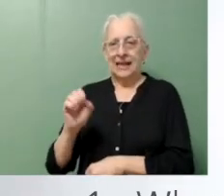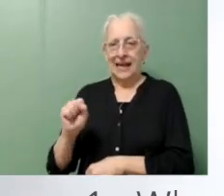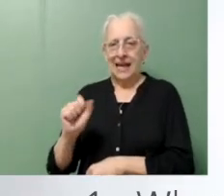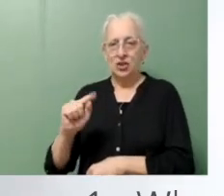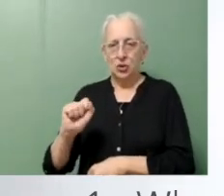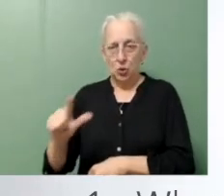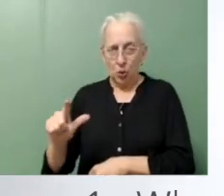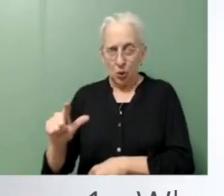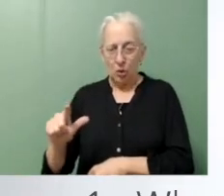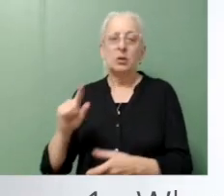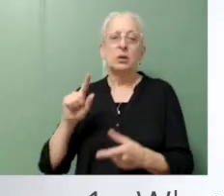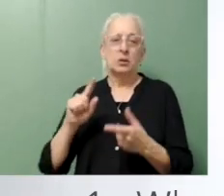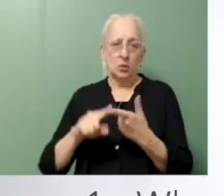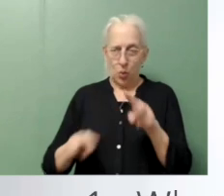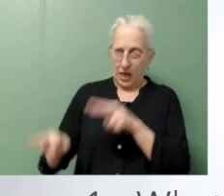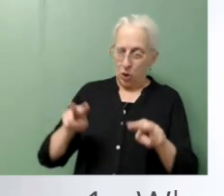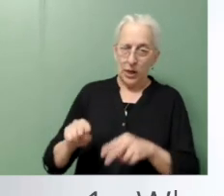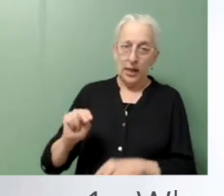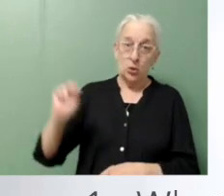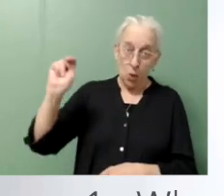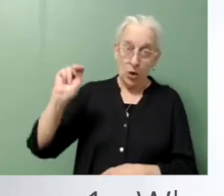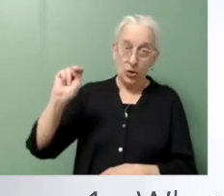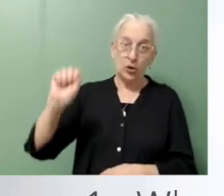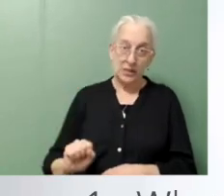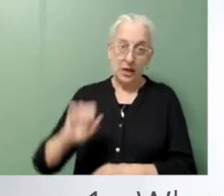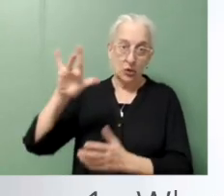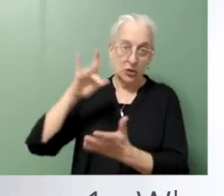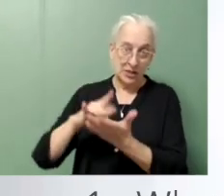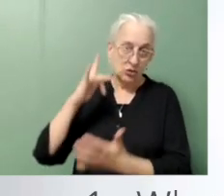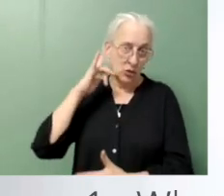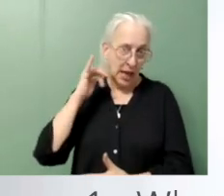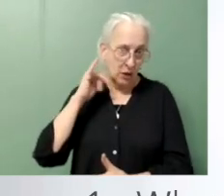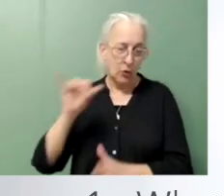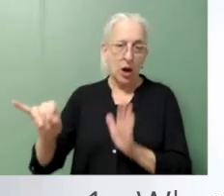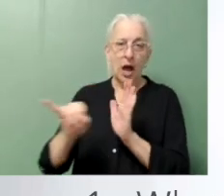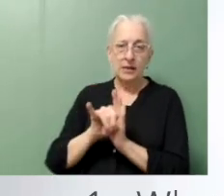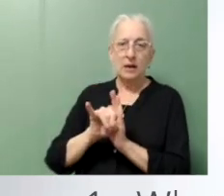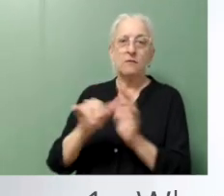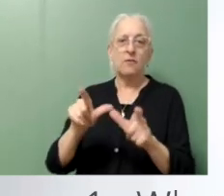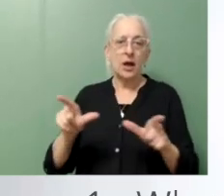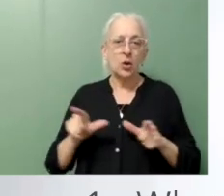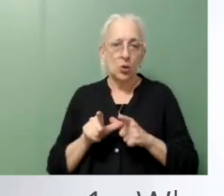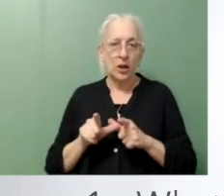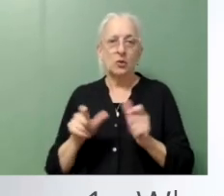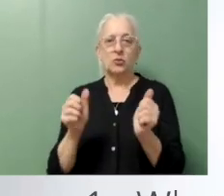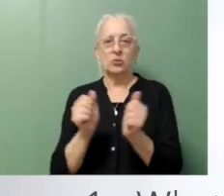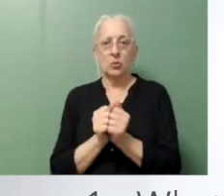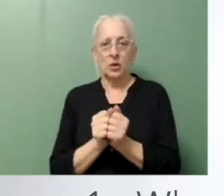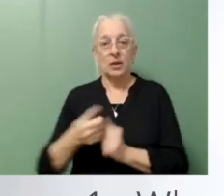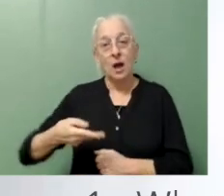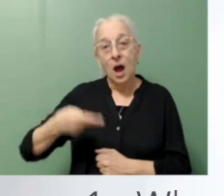at all the, so we look at northern, southern, central California, and we identify locations that have,